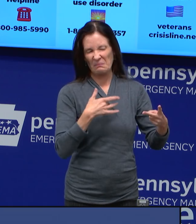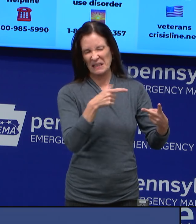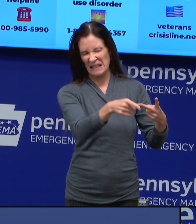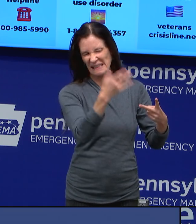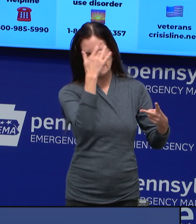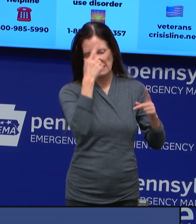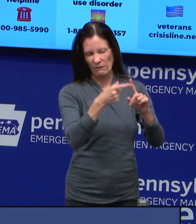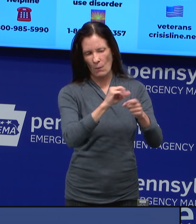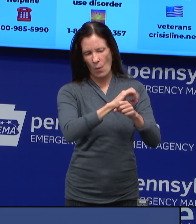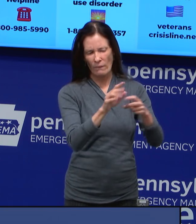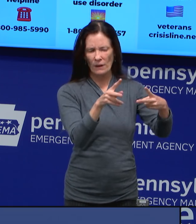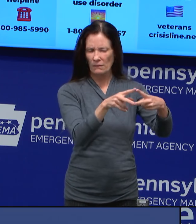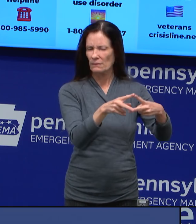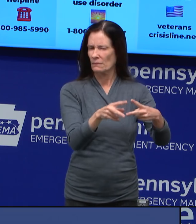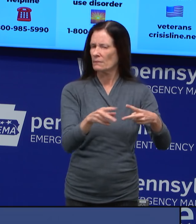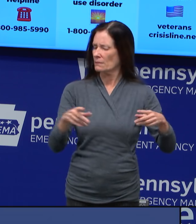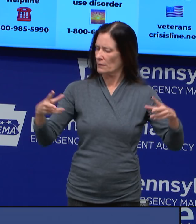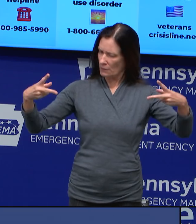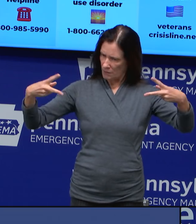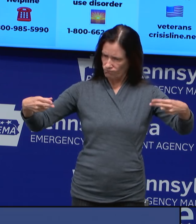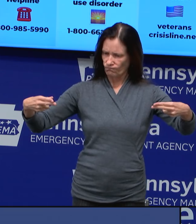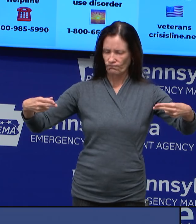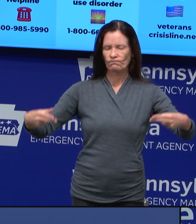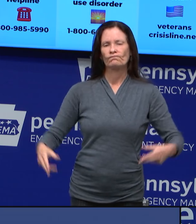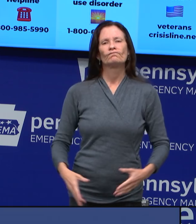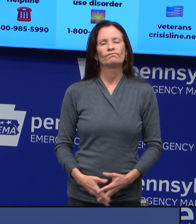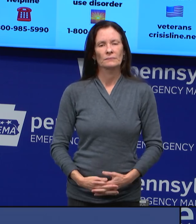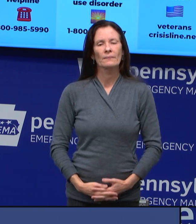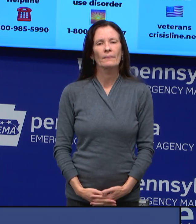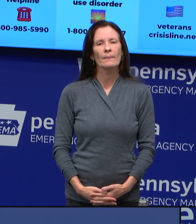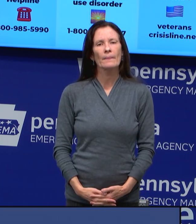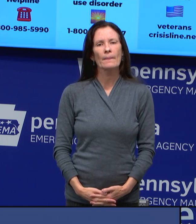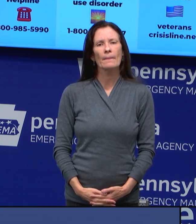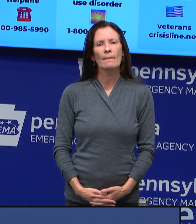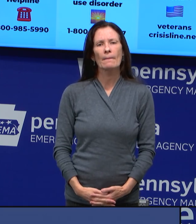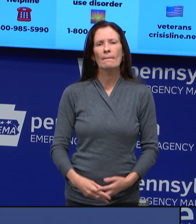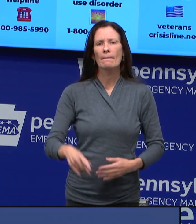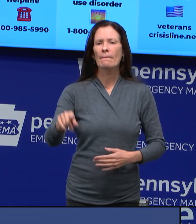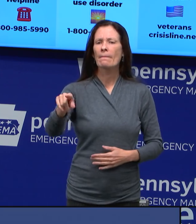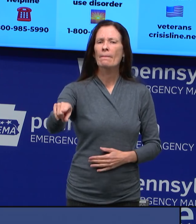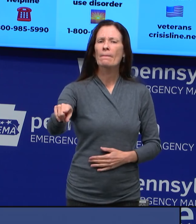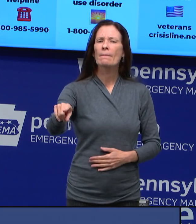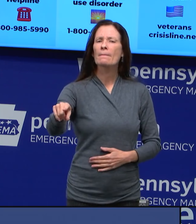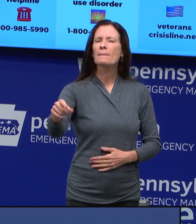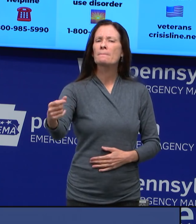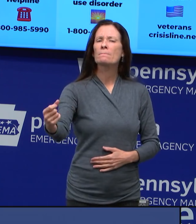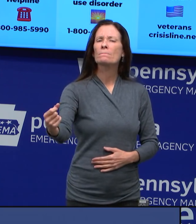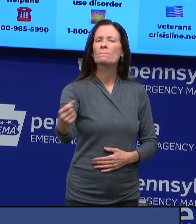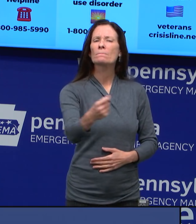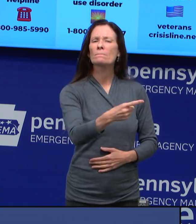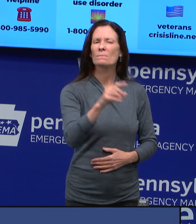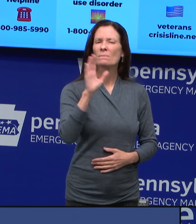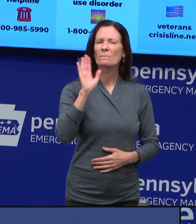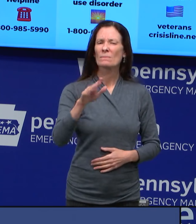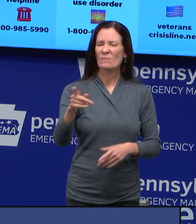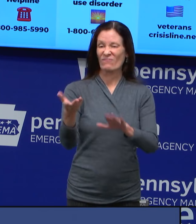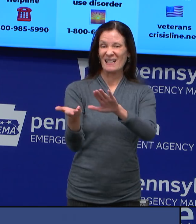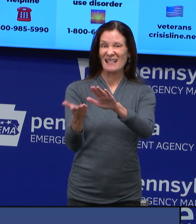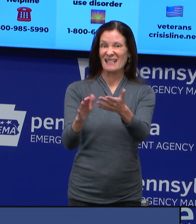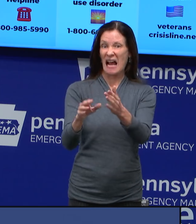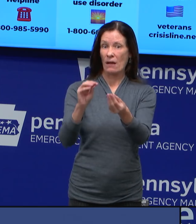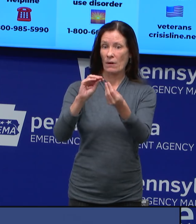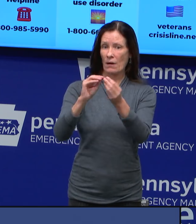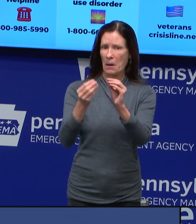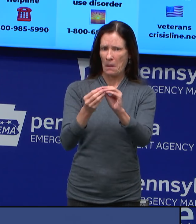deaths? Does that mean we're in better shape in getting closer to reopening? Well, so we need to look at trends over time. Each